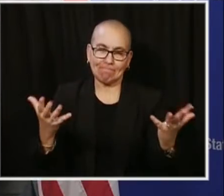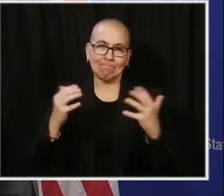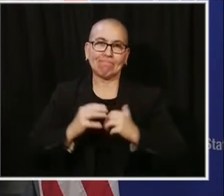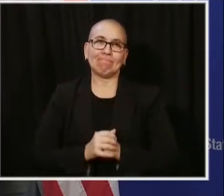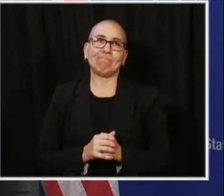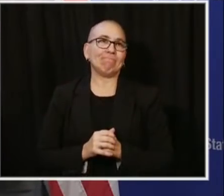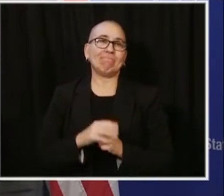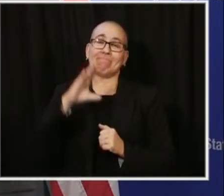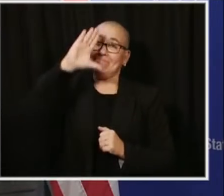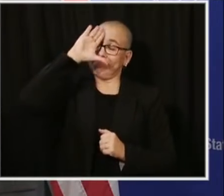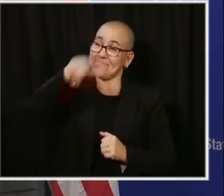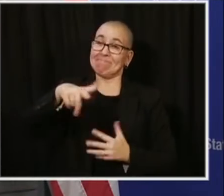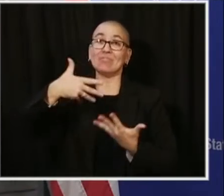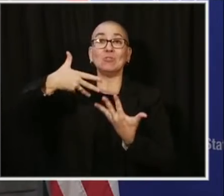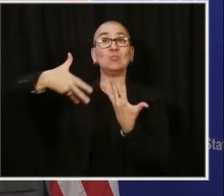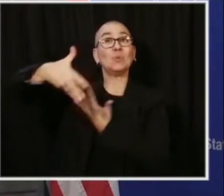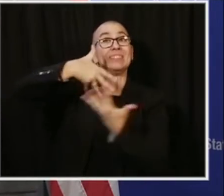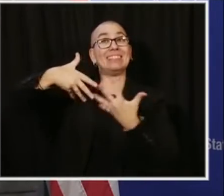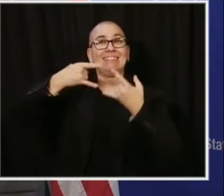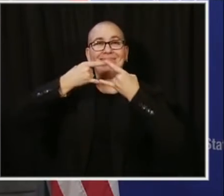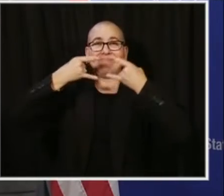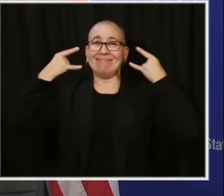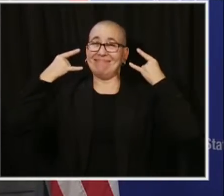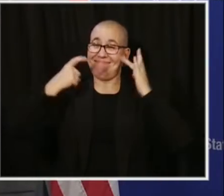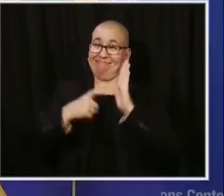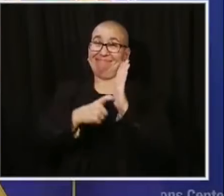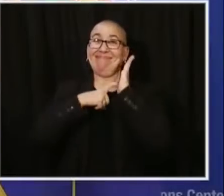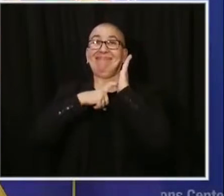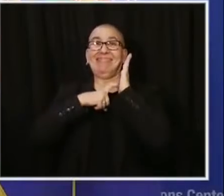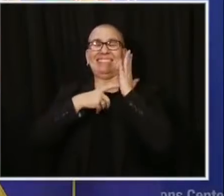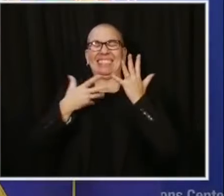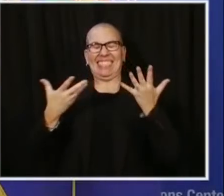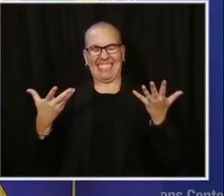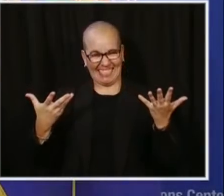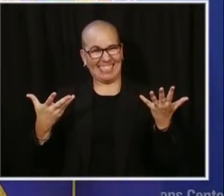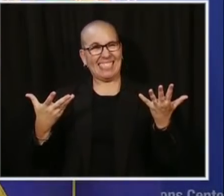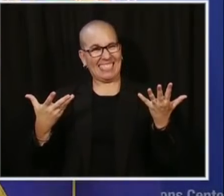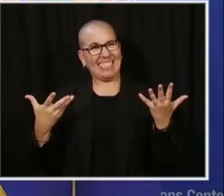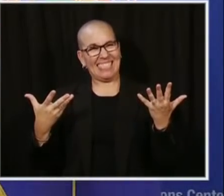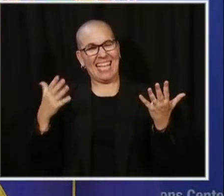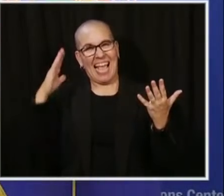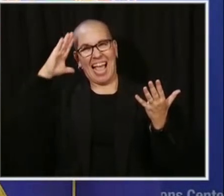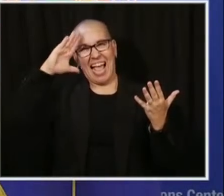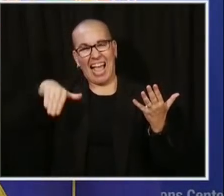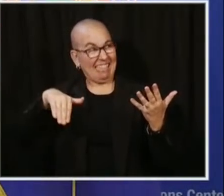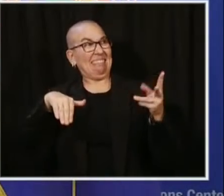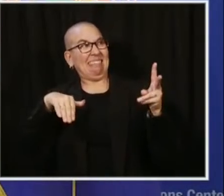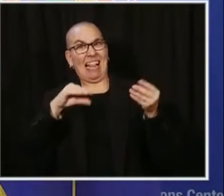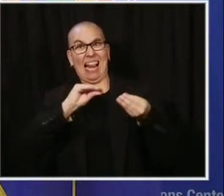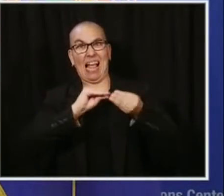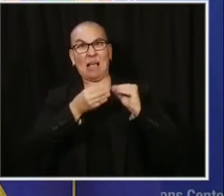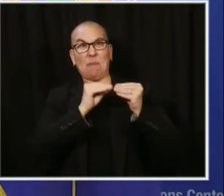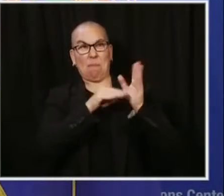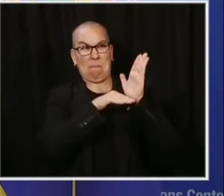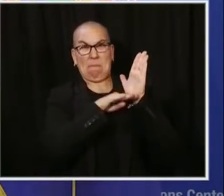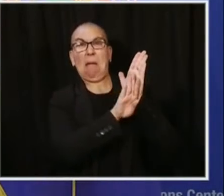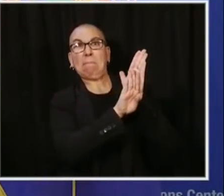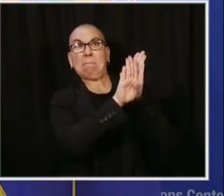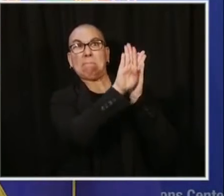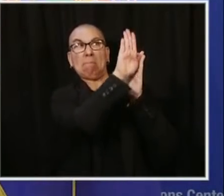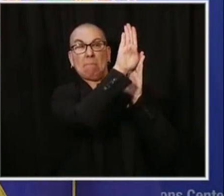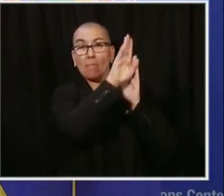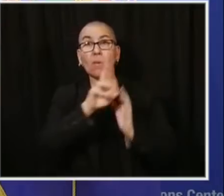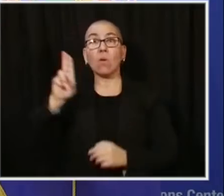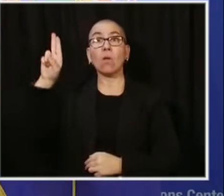6 months ago when dialing back was necessary aren't there anymore, right? These extended unemployment benefits that came from the CARES Act,